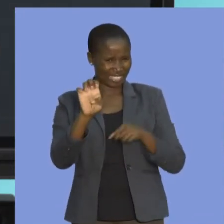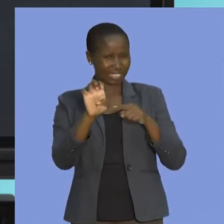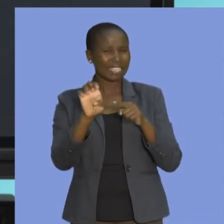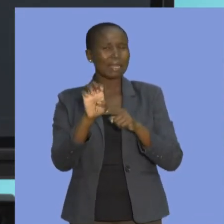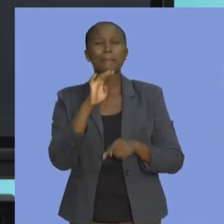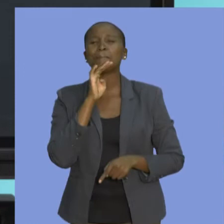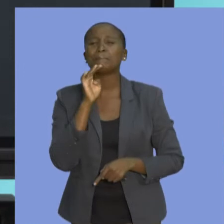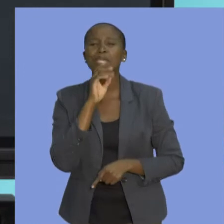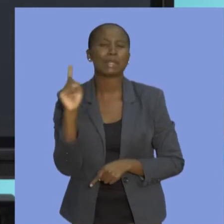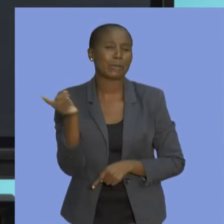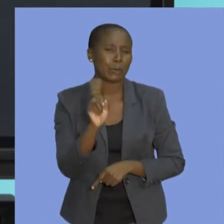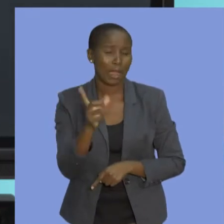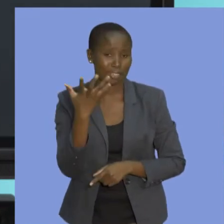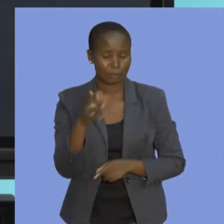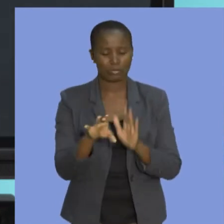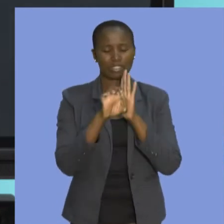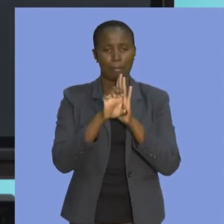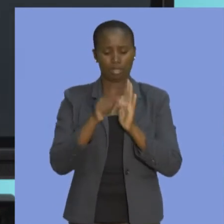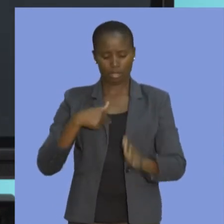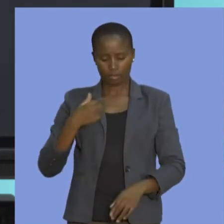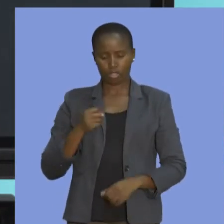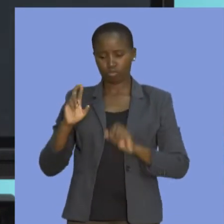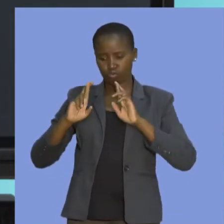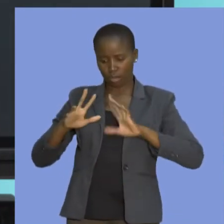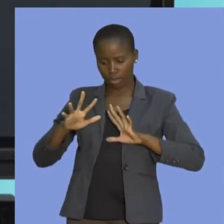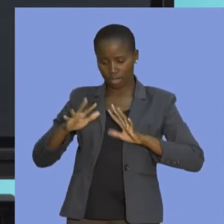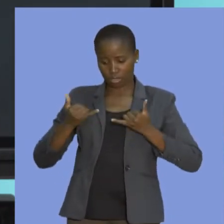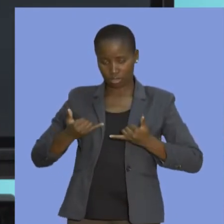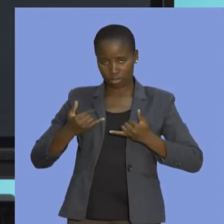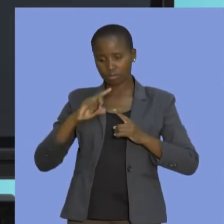if I have 10 Rand, tomorrow I have 20 Rand,